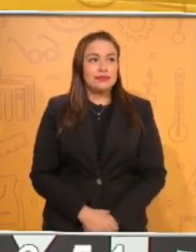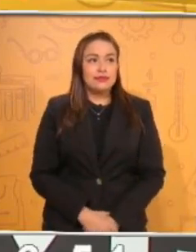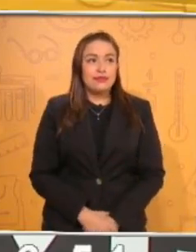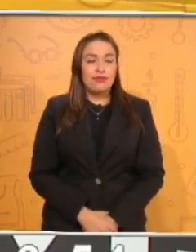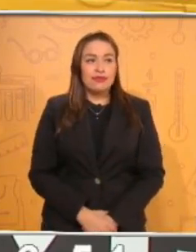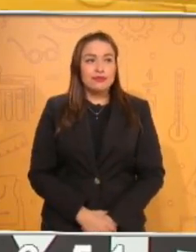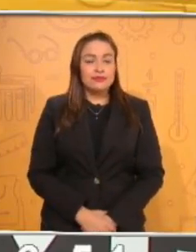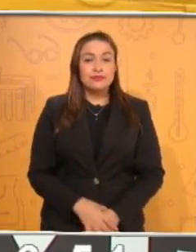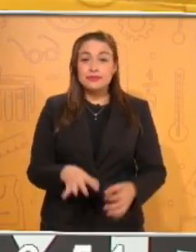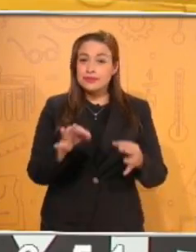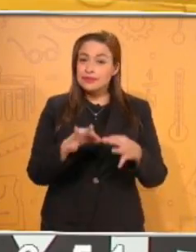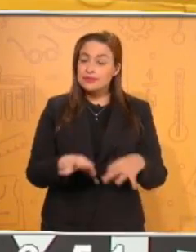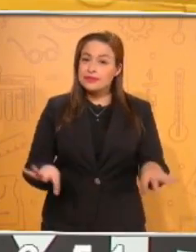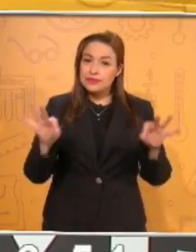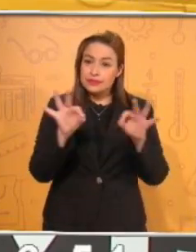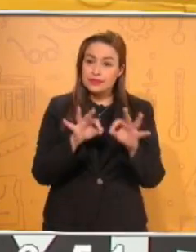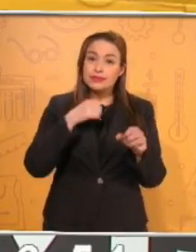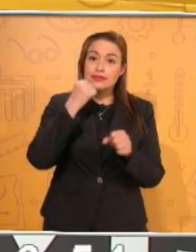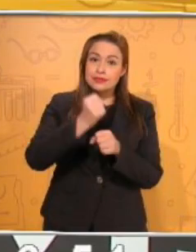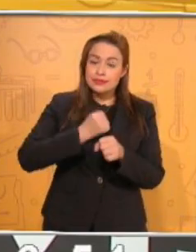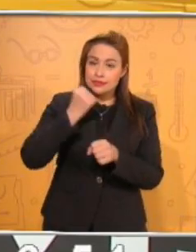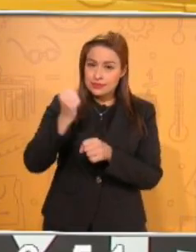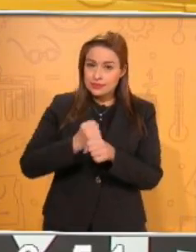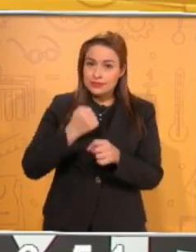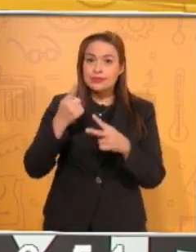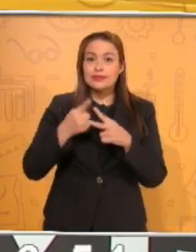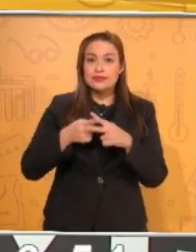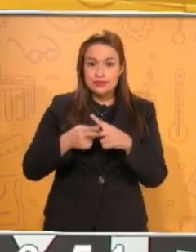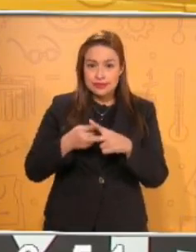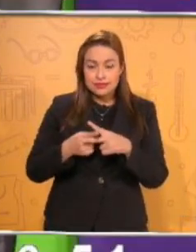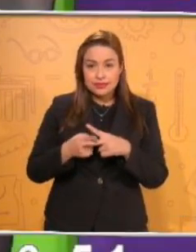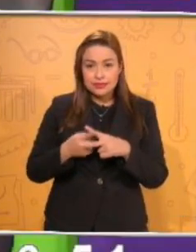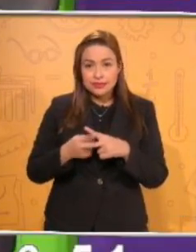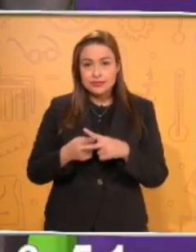It's important to practice mathematics.